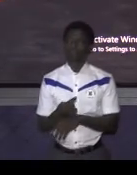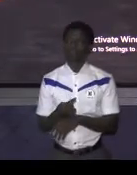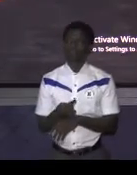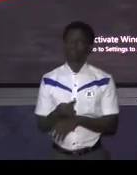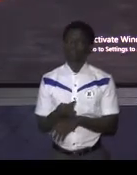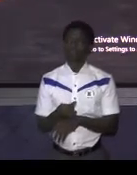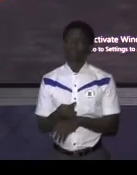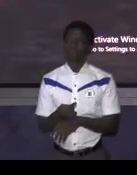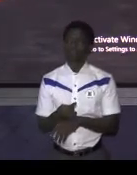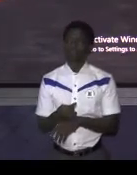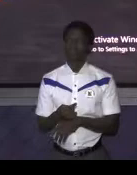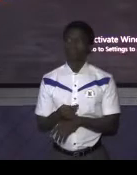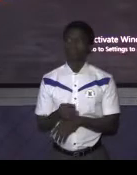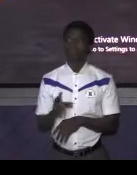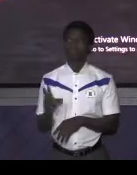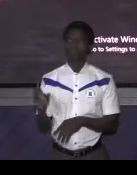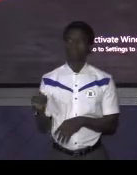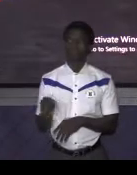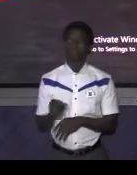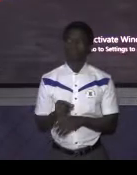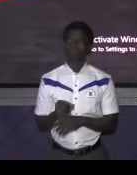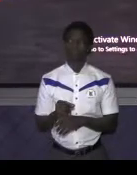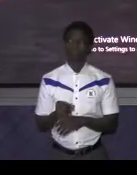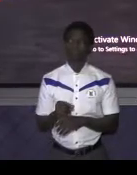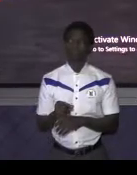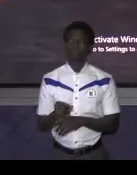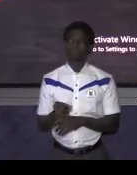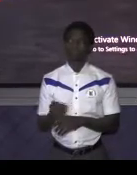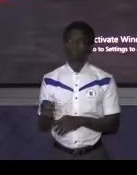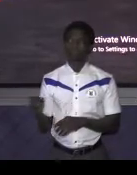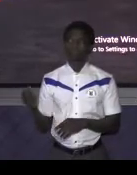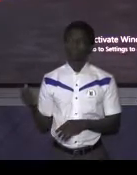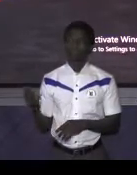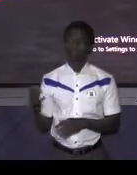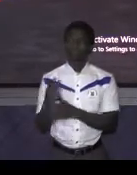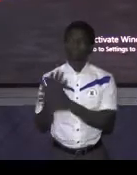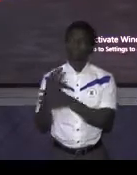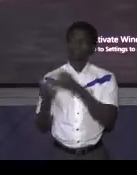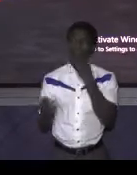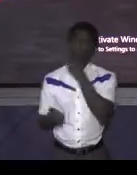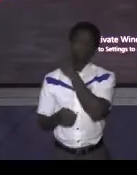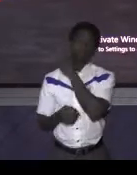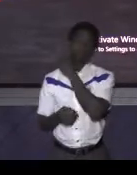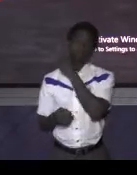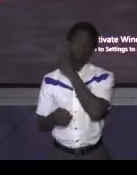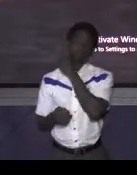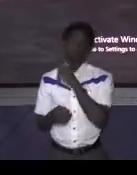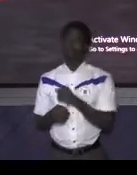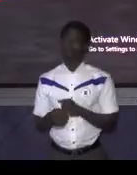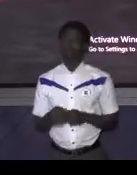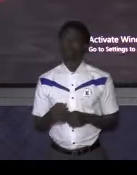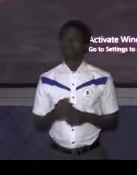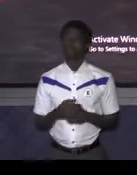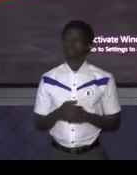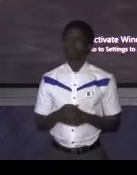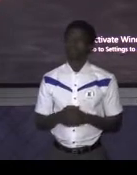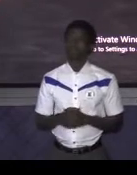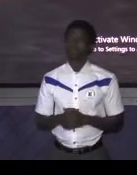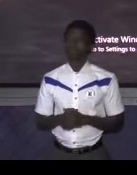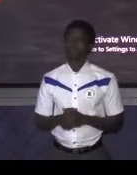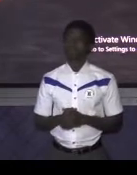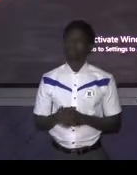So that is 20. Now 2 goes here 1, 2 goes here 3. 3 times 20, that is